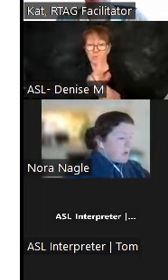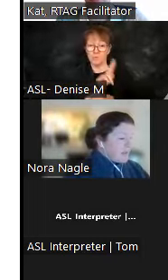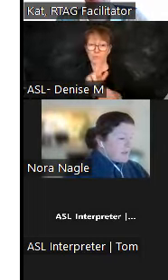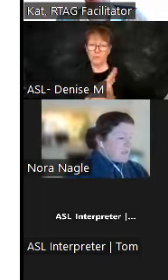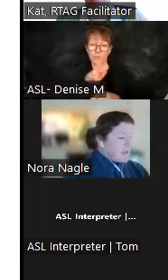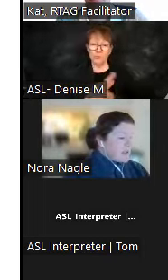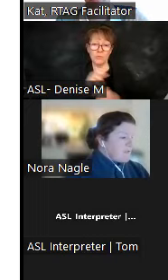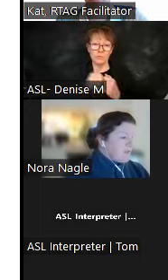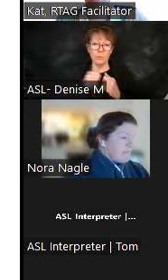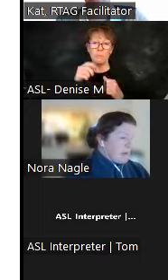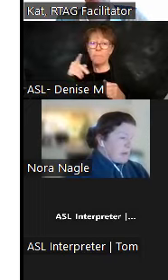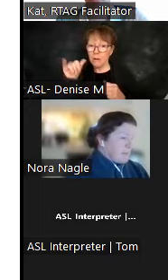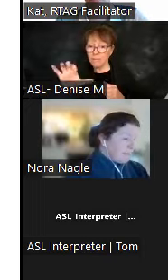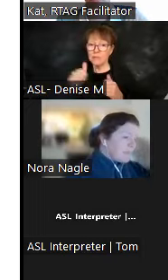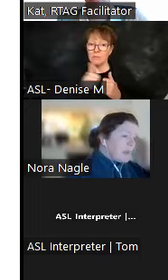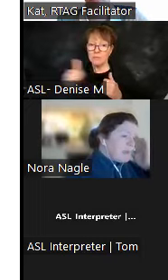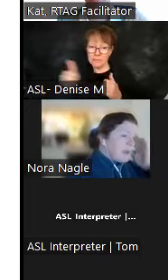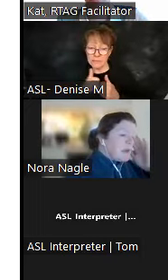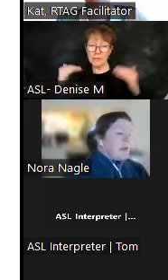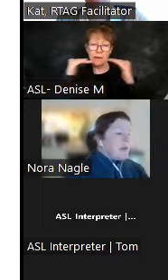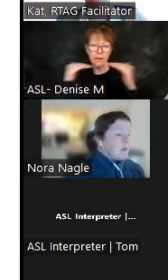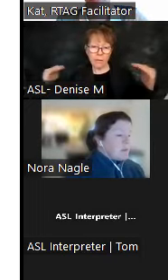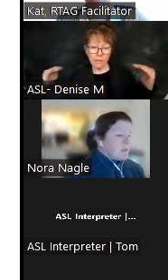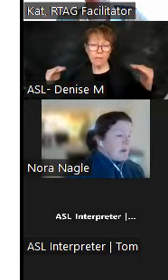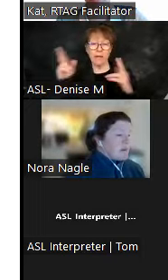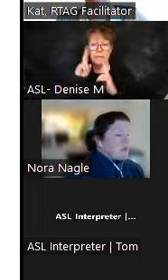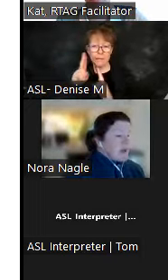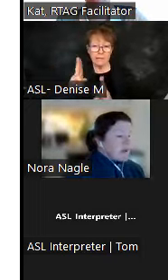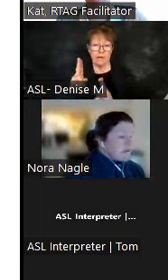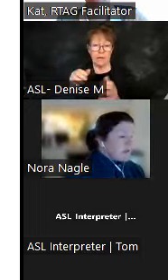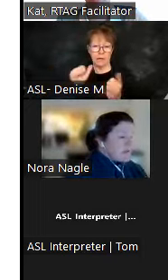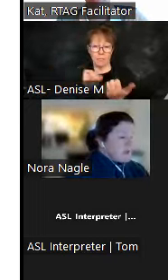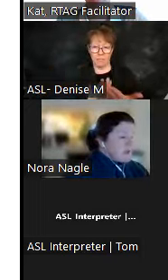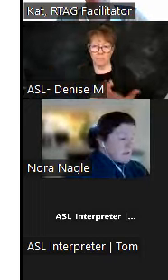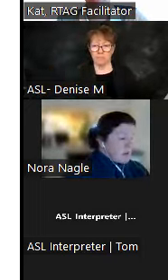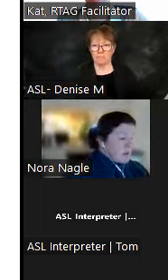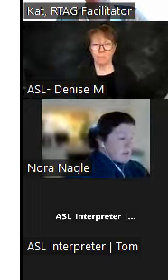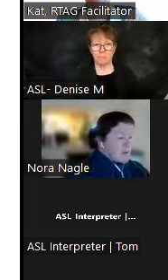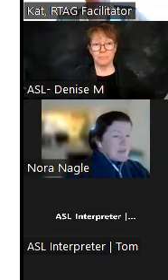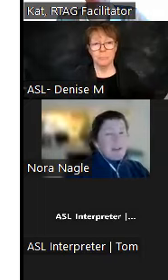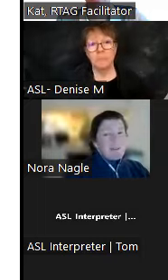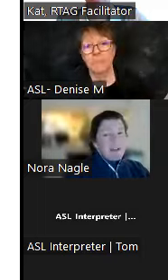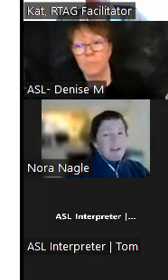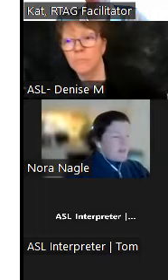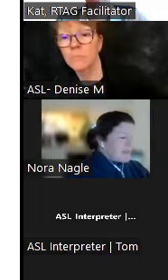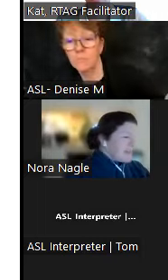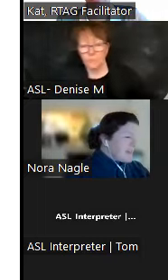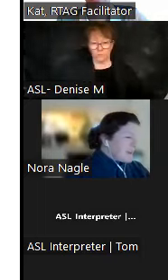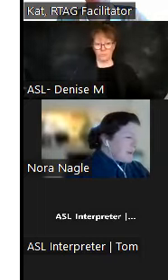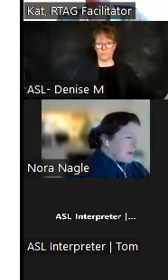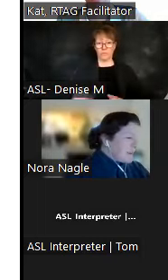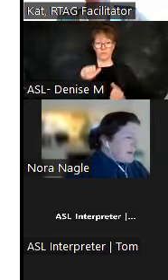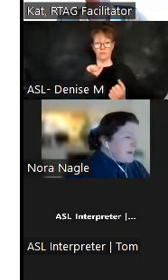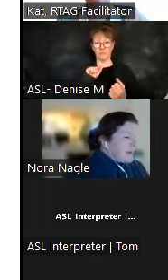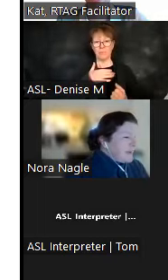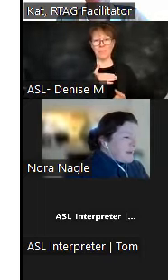equal, effective, and dignified manner. In order to better address customer concerns, and that's my guide dog, he's saying